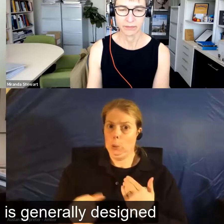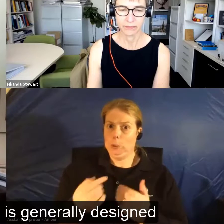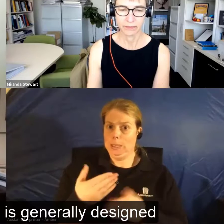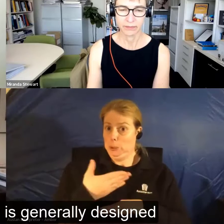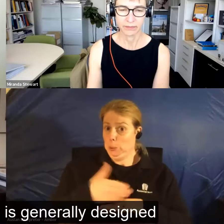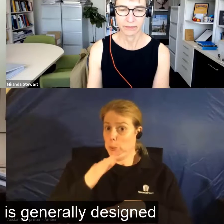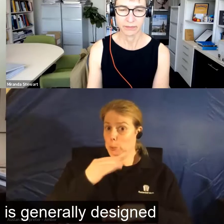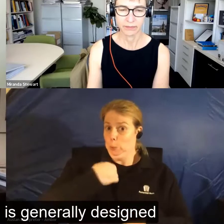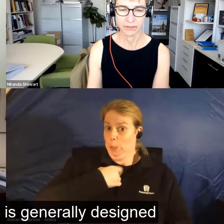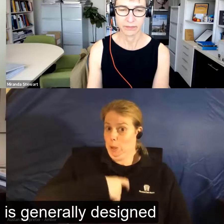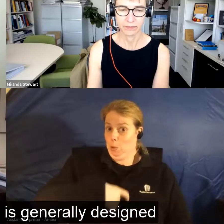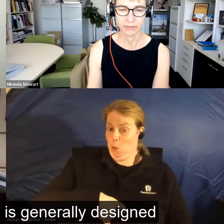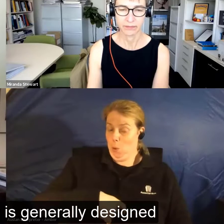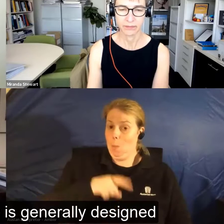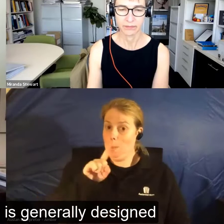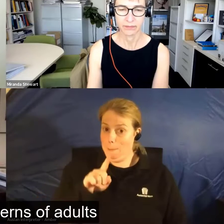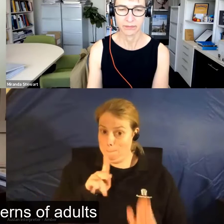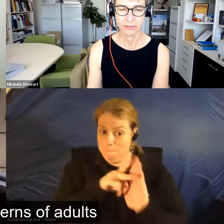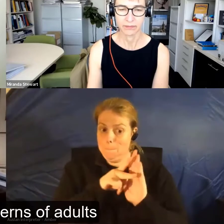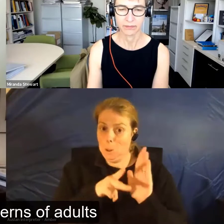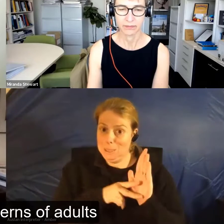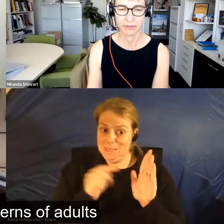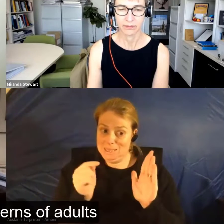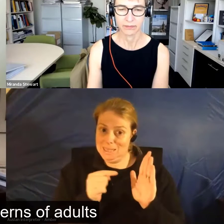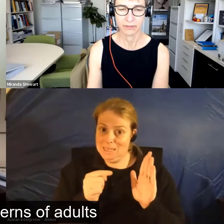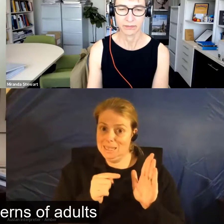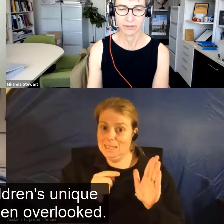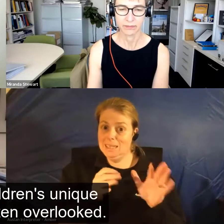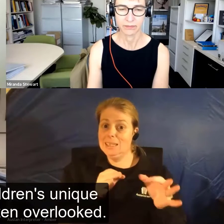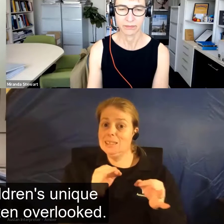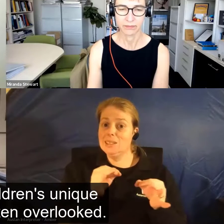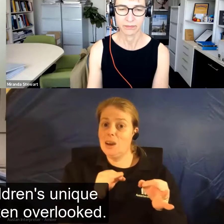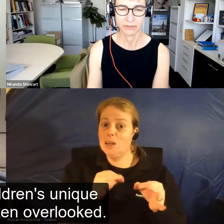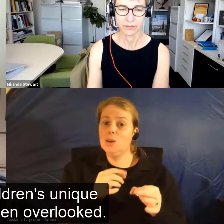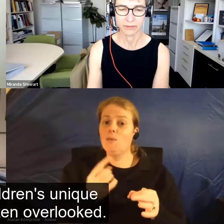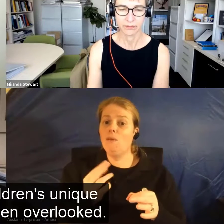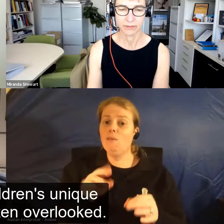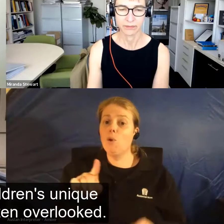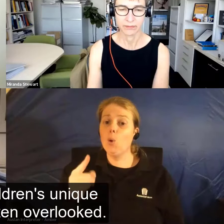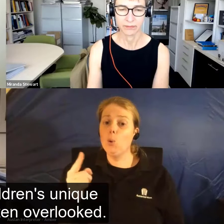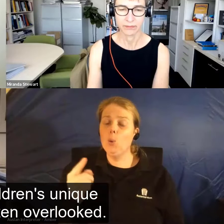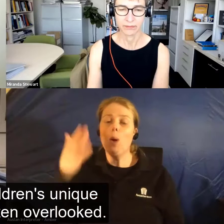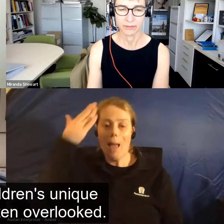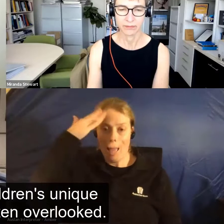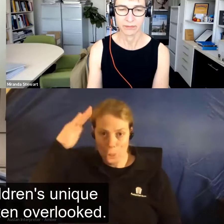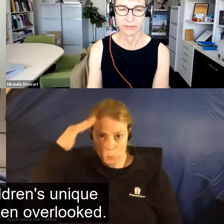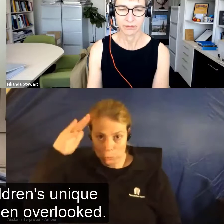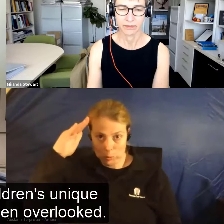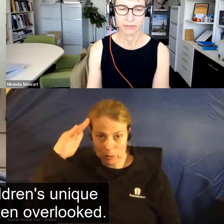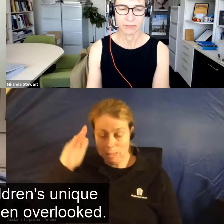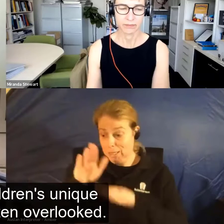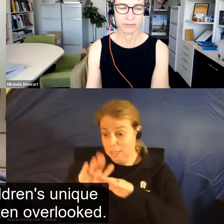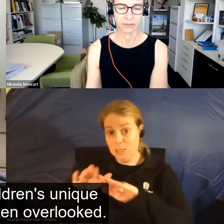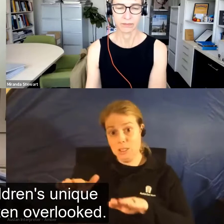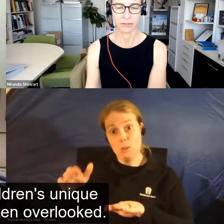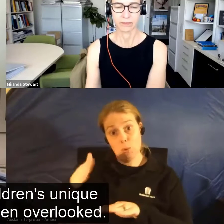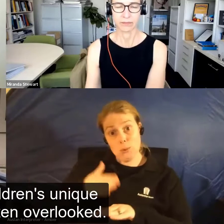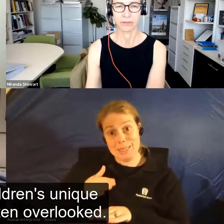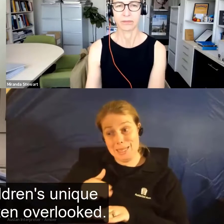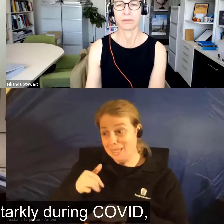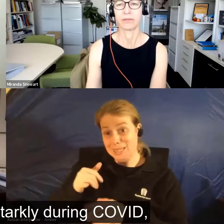that policy is generally designed for the concerns of adults, and that children's unique needs are often